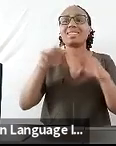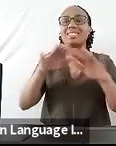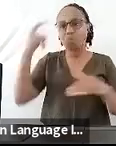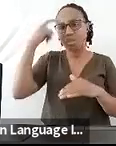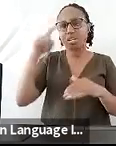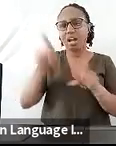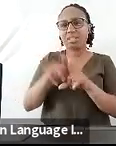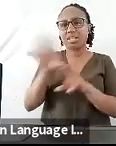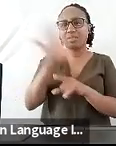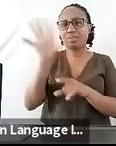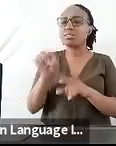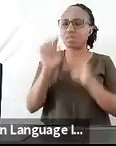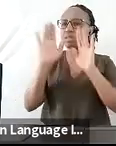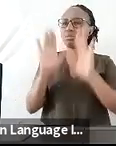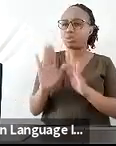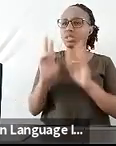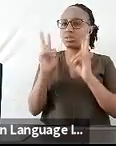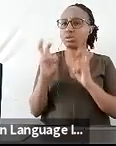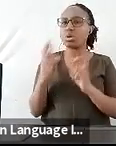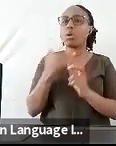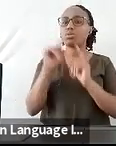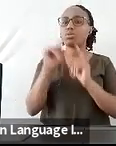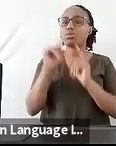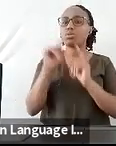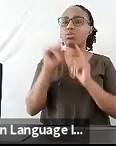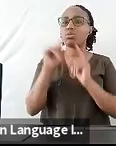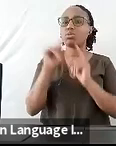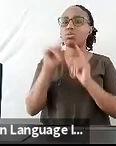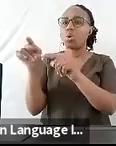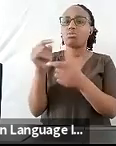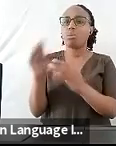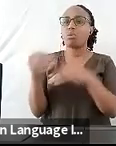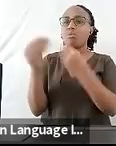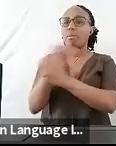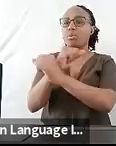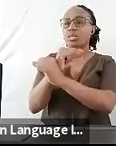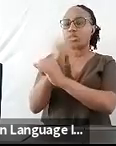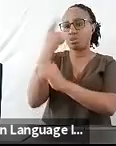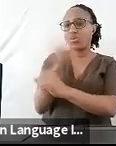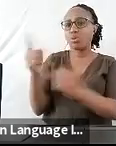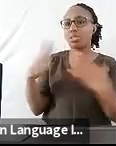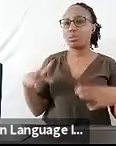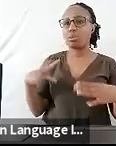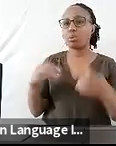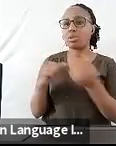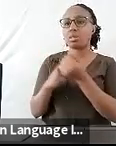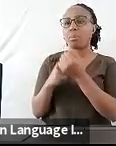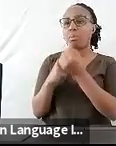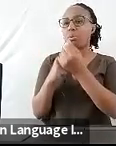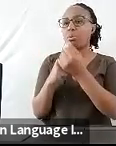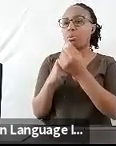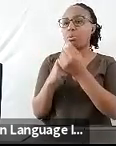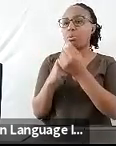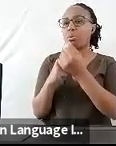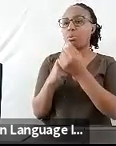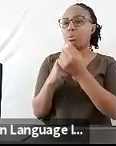and work, you know, on providing protection for these people, supporting whatever, you wouldn't be able to do that in Libya, you